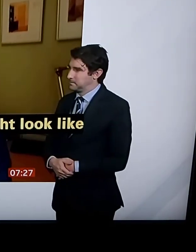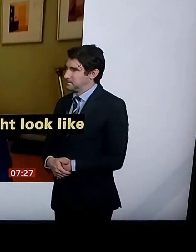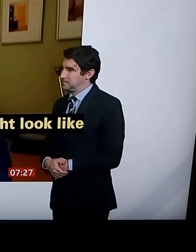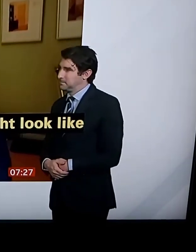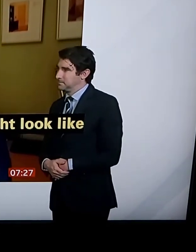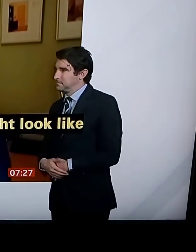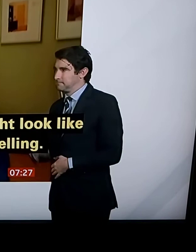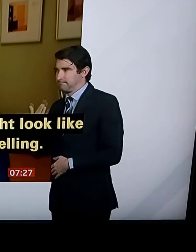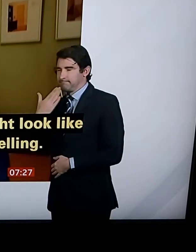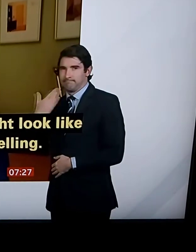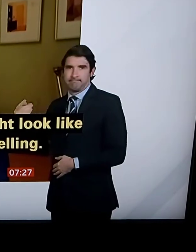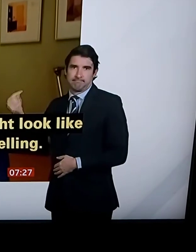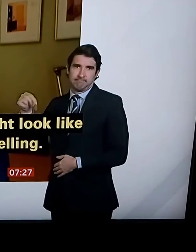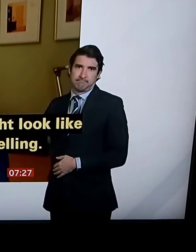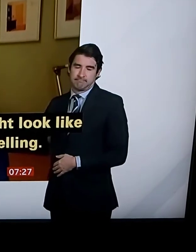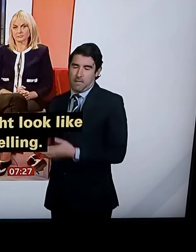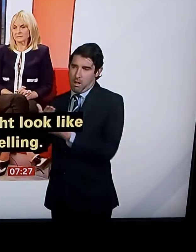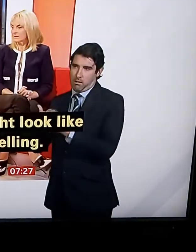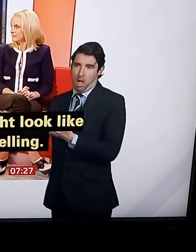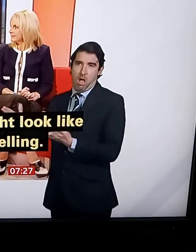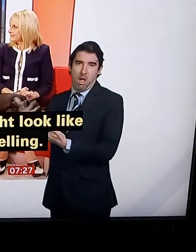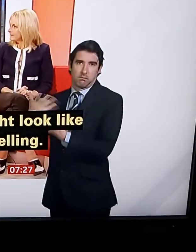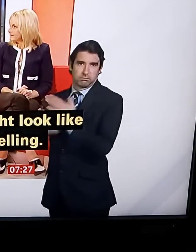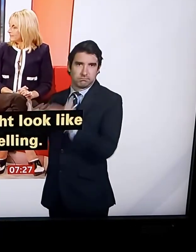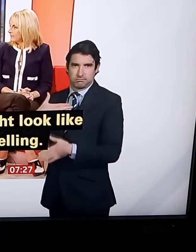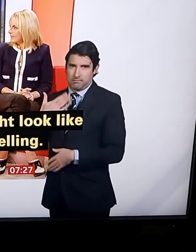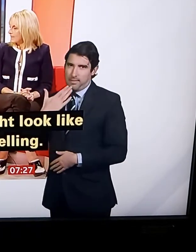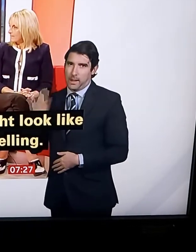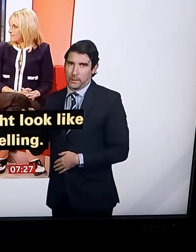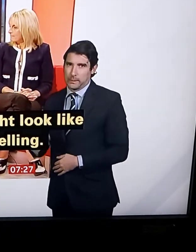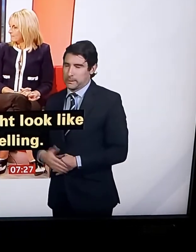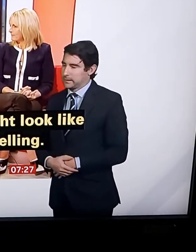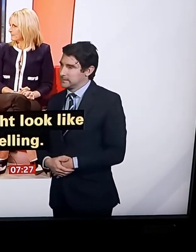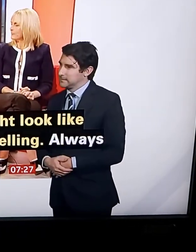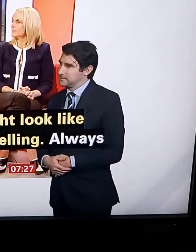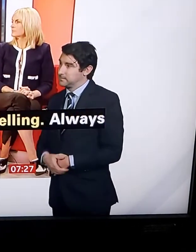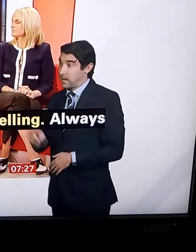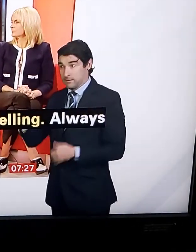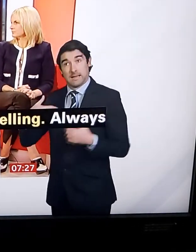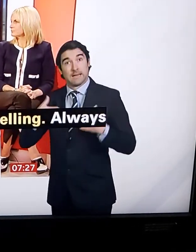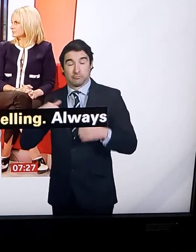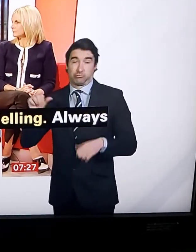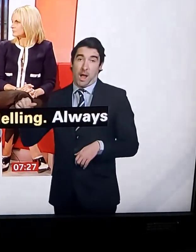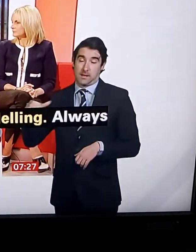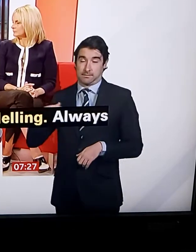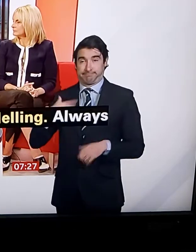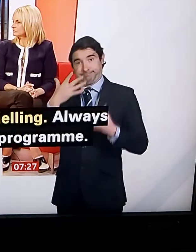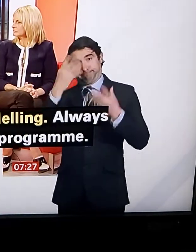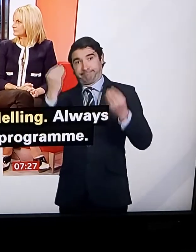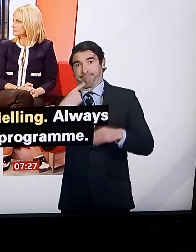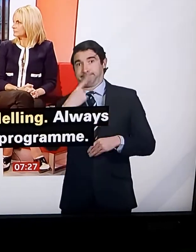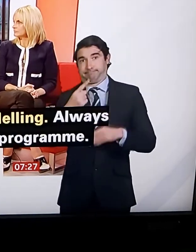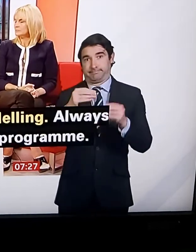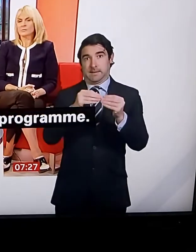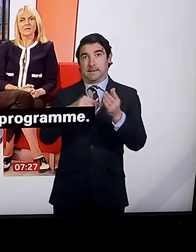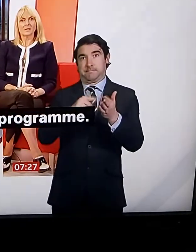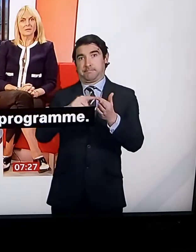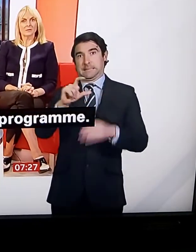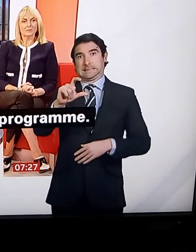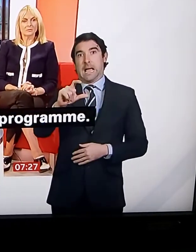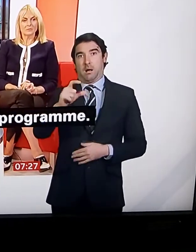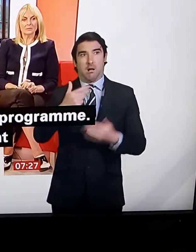School and College Leaders, always good to have you on the programme. Thank you very much for that. And it's a really good point about BTECs. I know lots of people have been contacting us about that, and that's